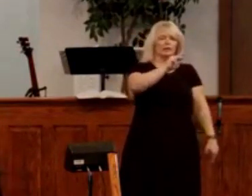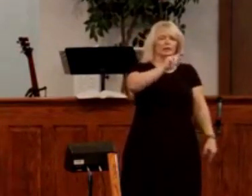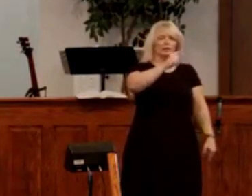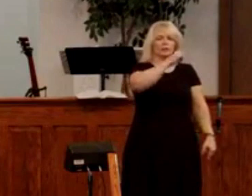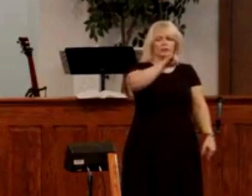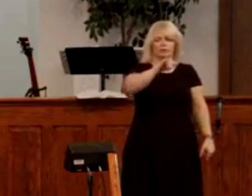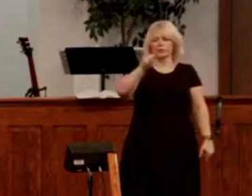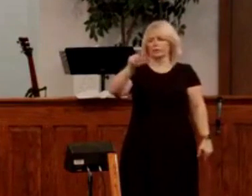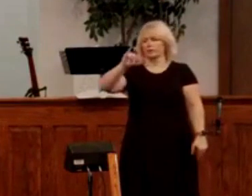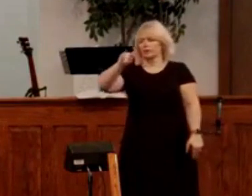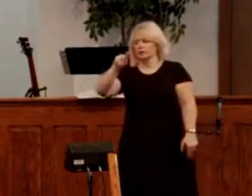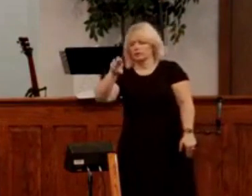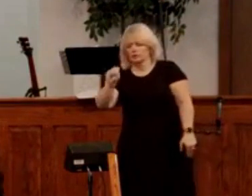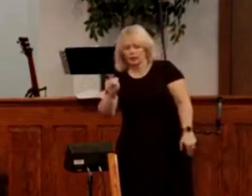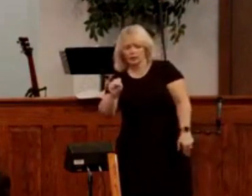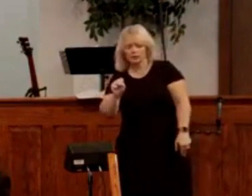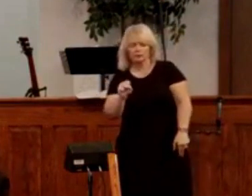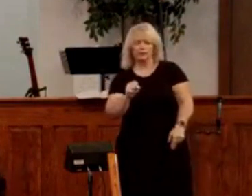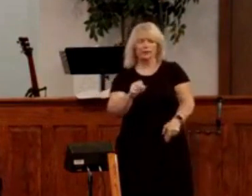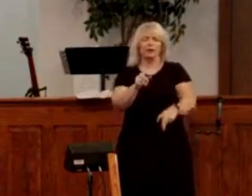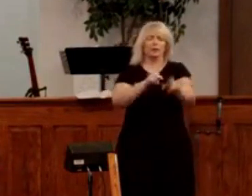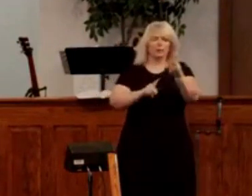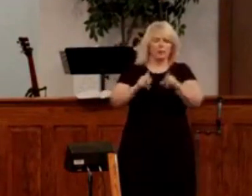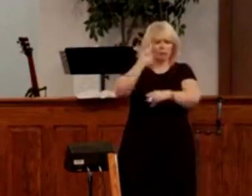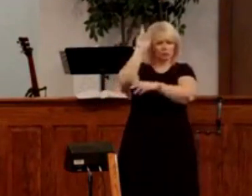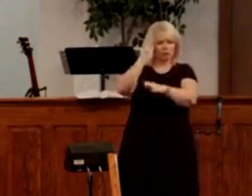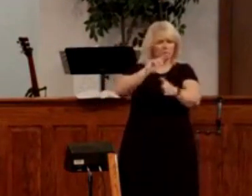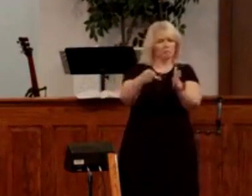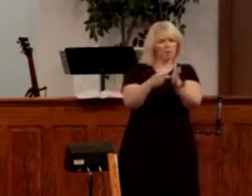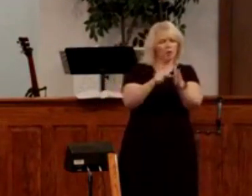was mentoring in the ministry at the time. And